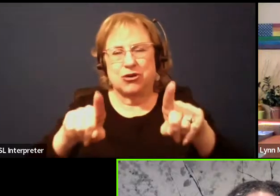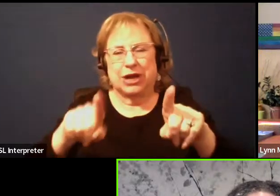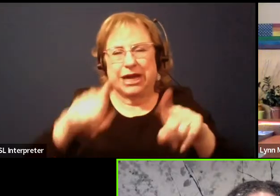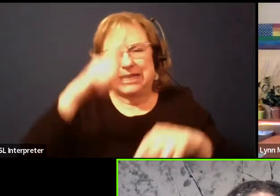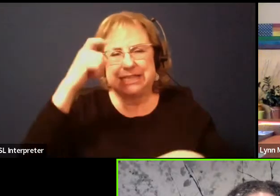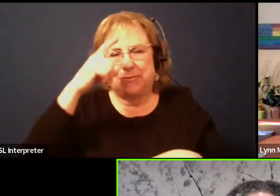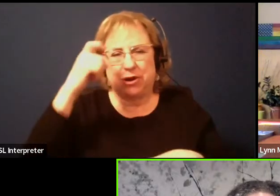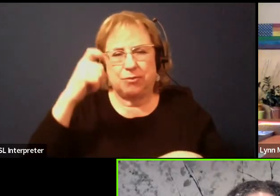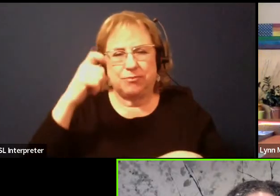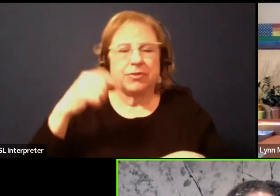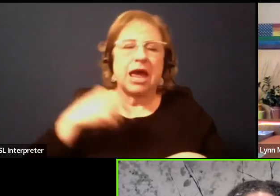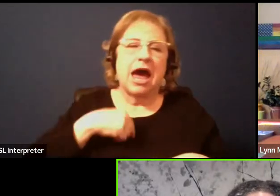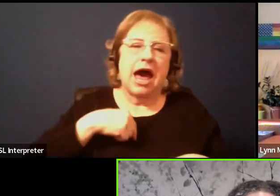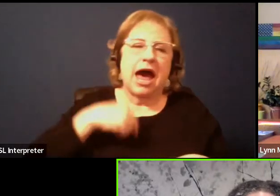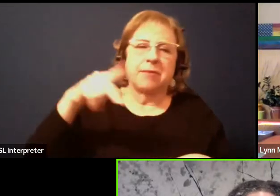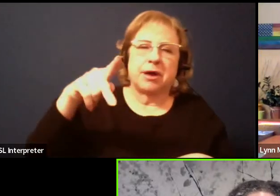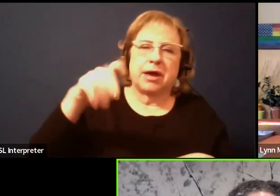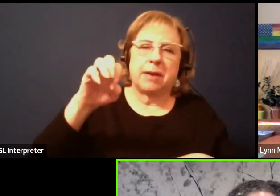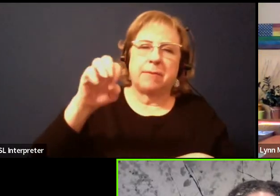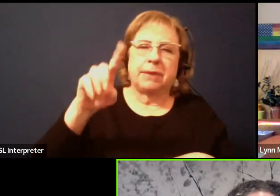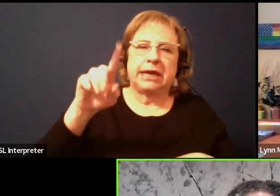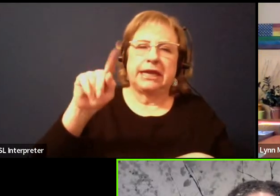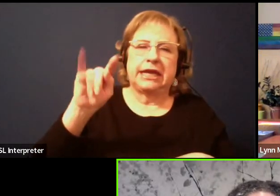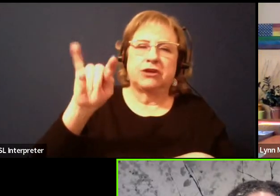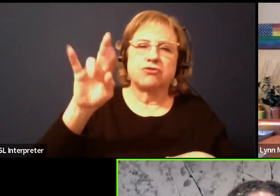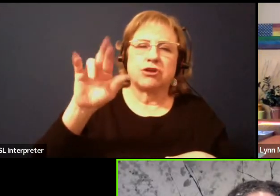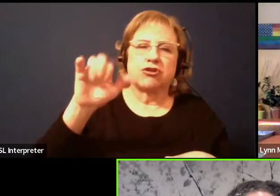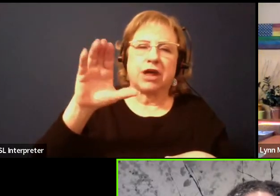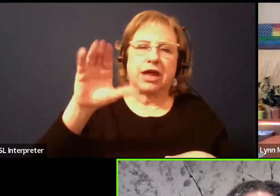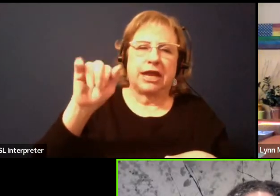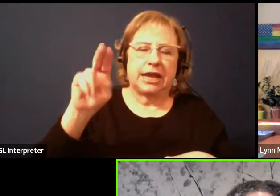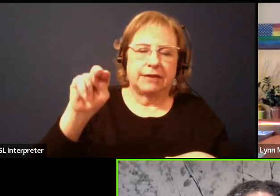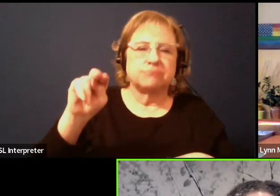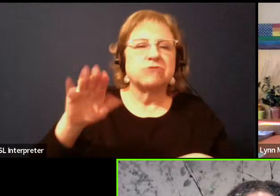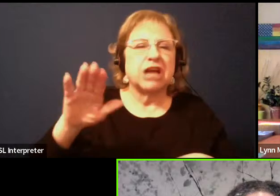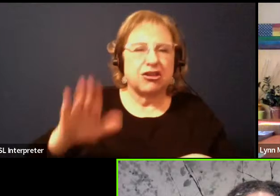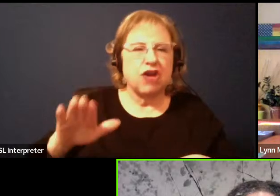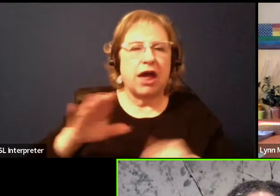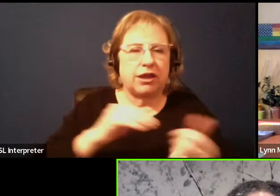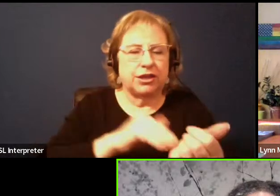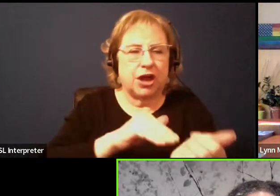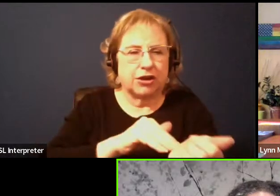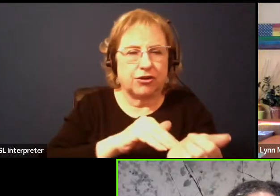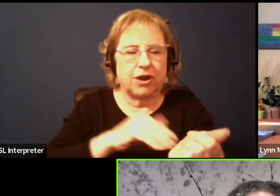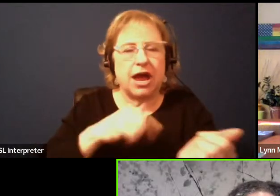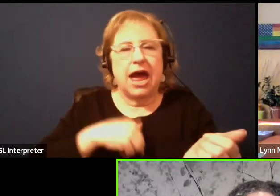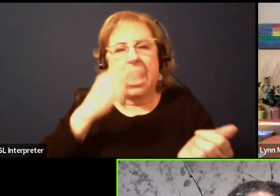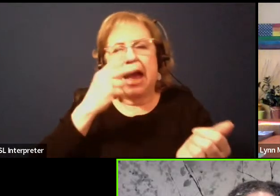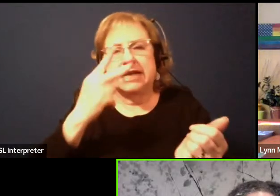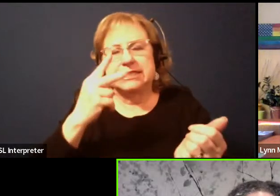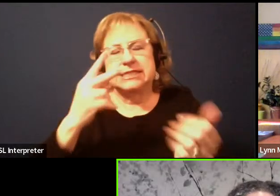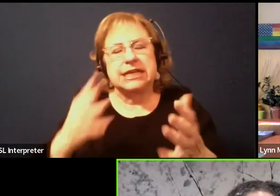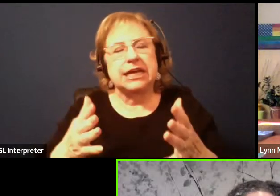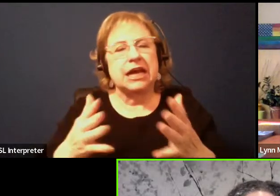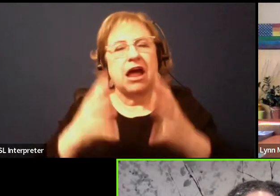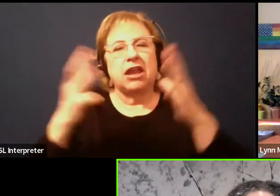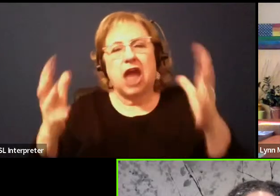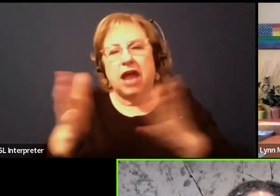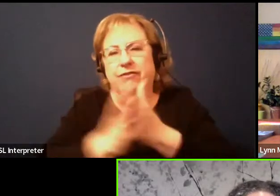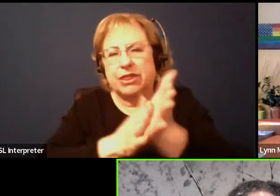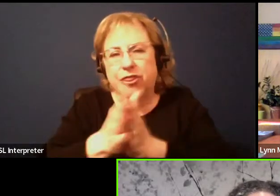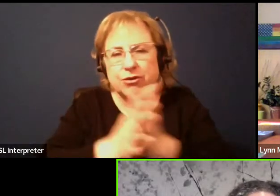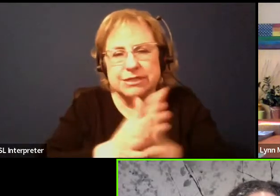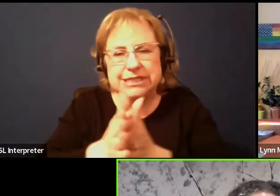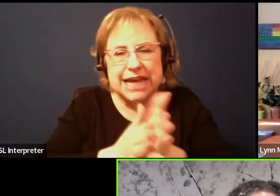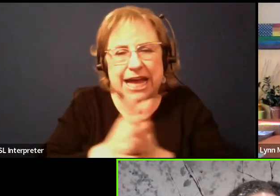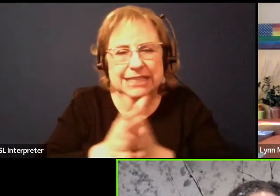pediatrician, I recommend it for my patients and their families. And I see a lot of enthusiasm. And as Nikki was talking